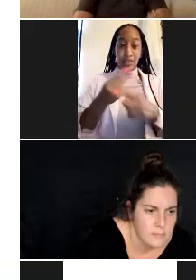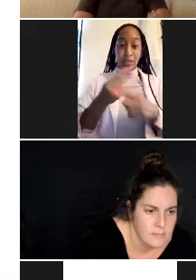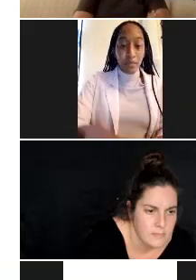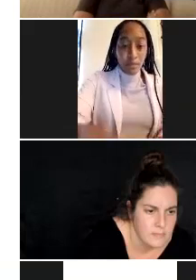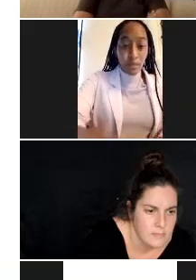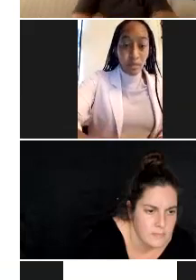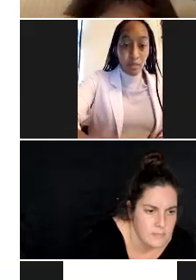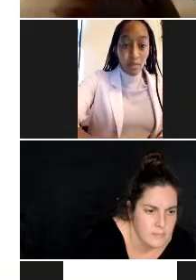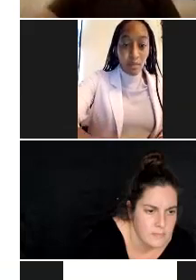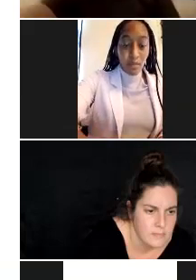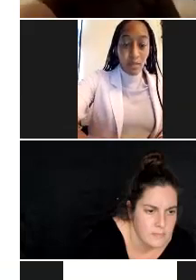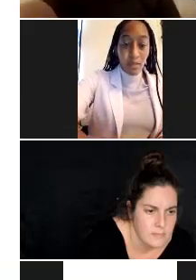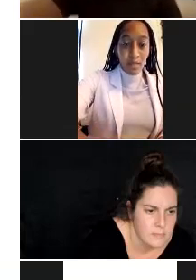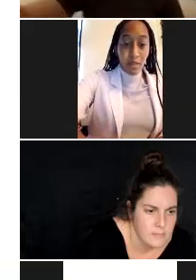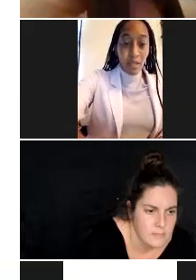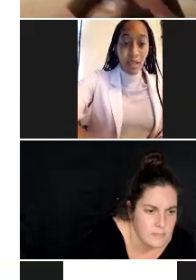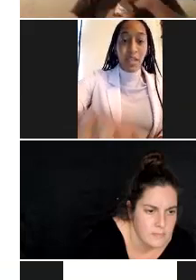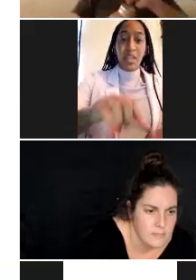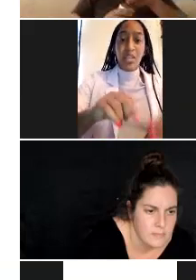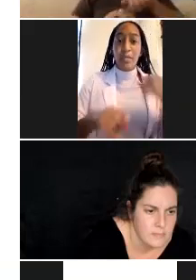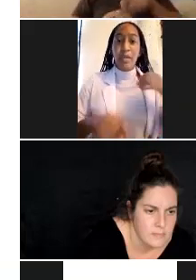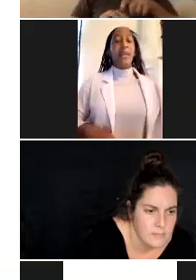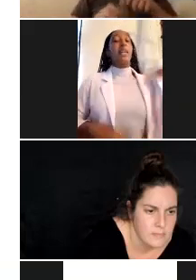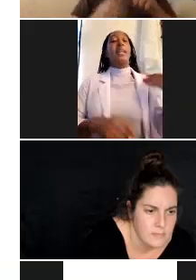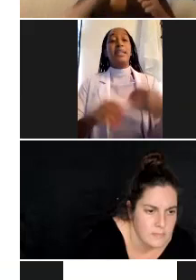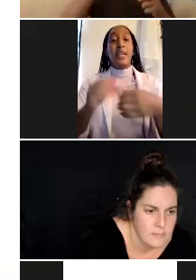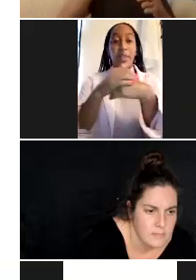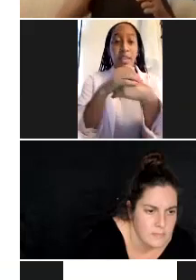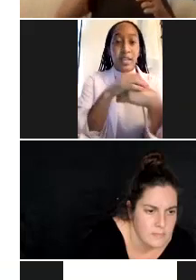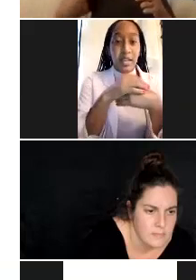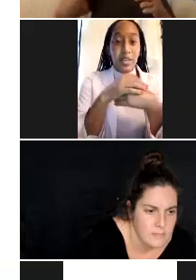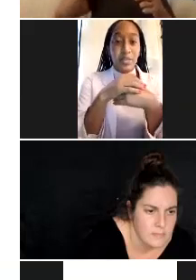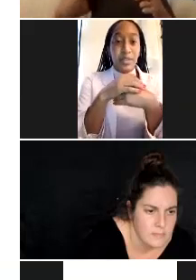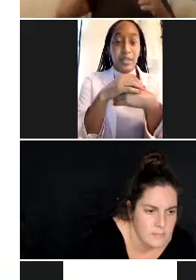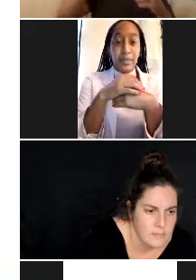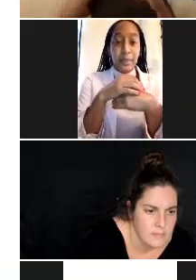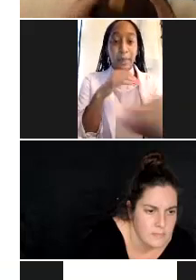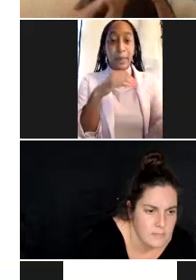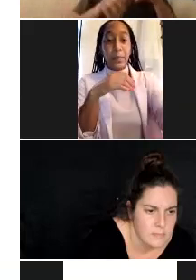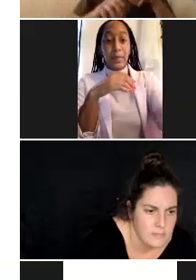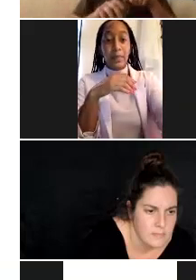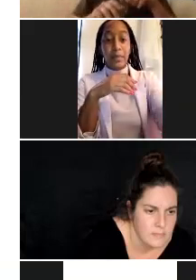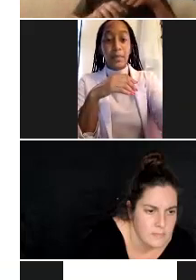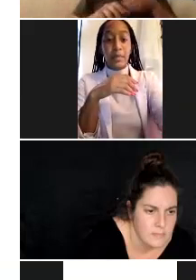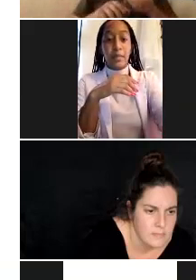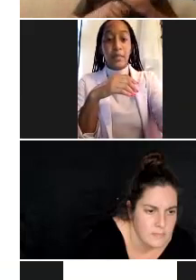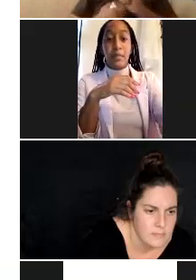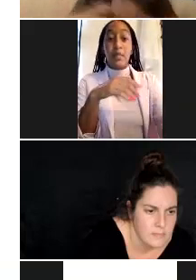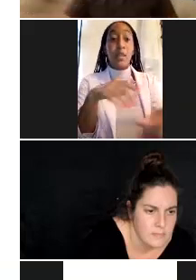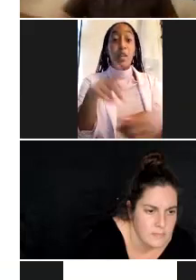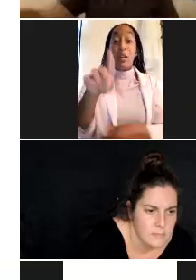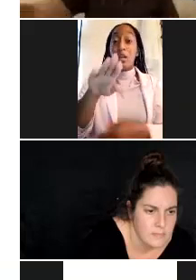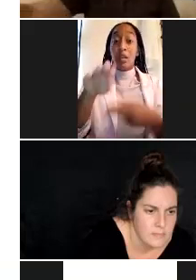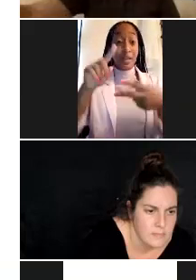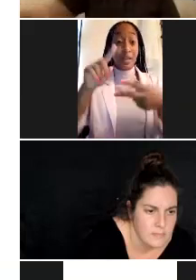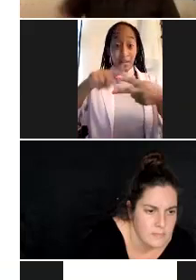have something dealing with each of these topics. Can you Because repeat that last thing, what they cannot use? don't use my lecture